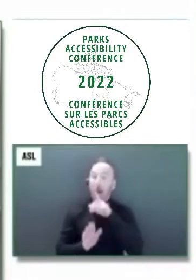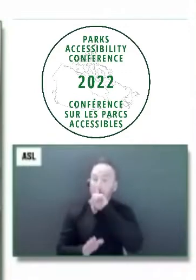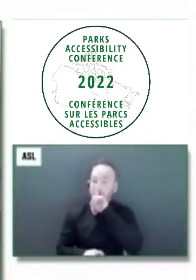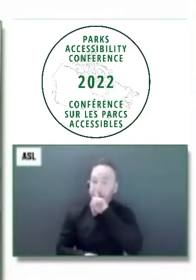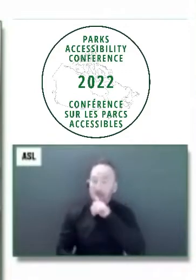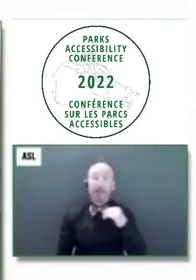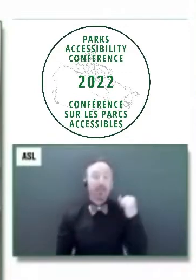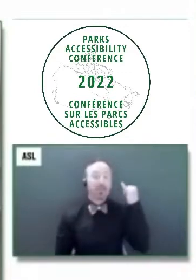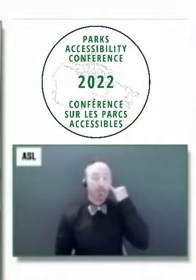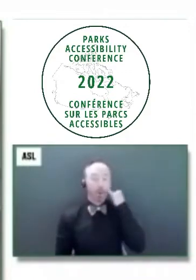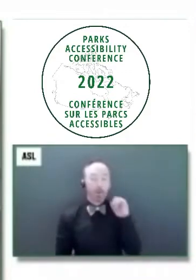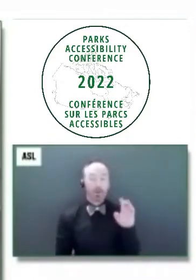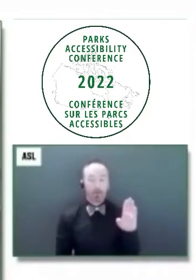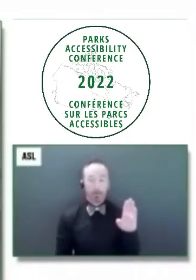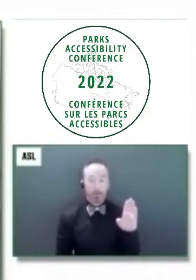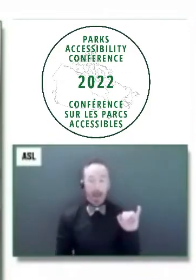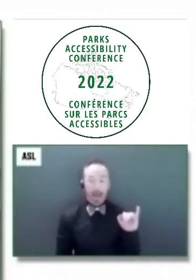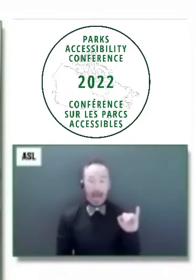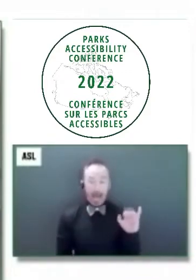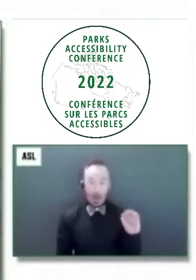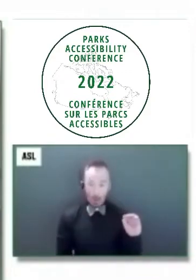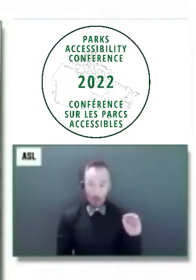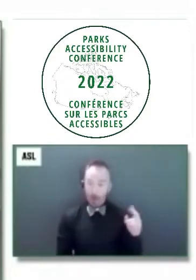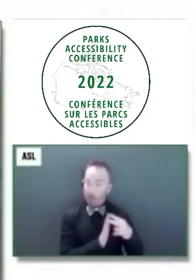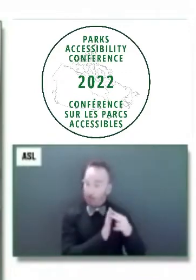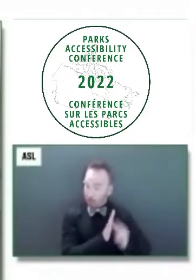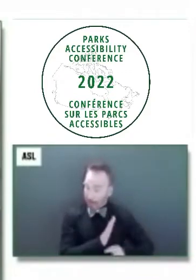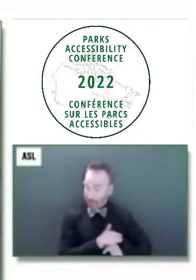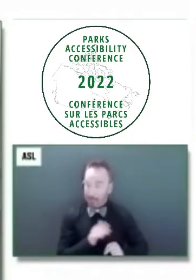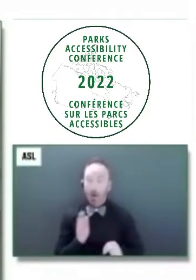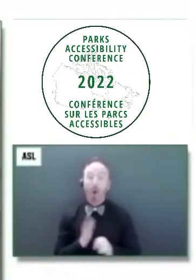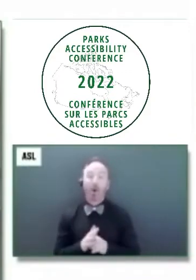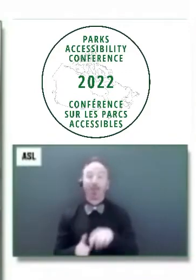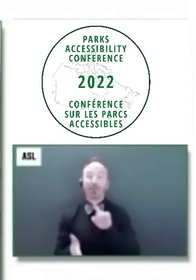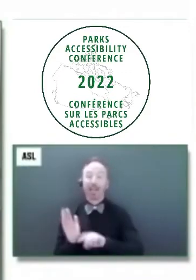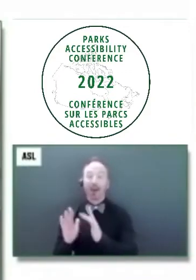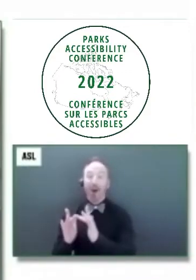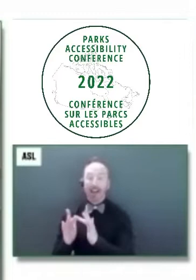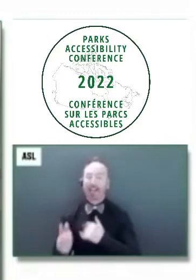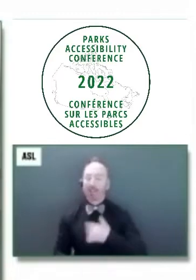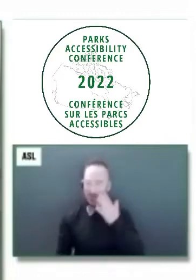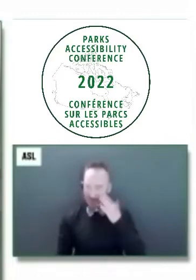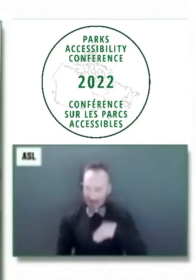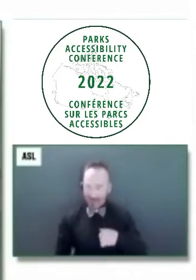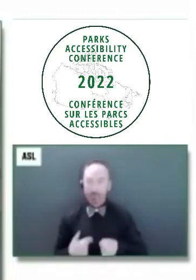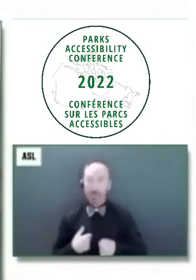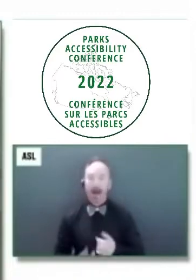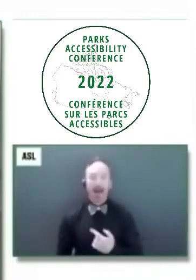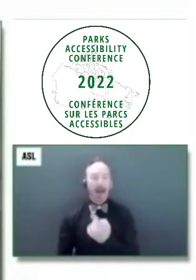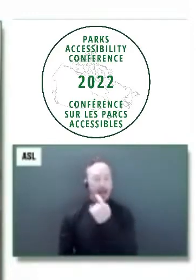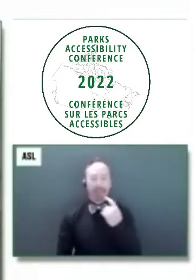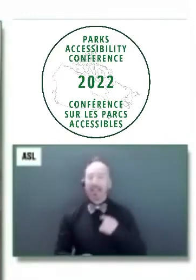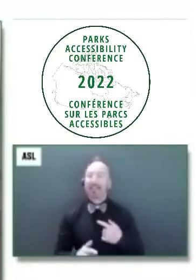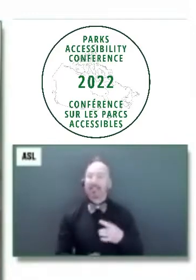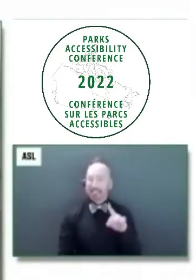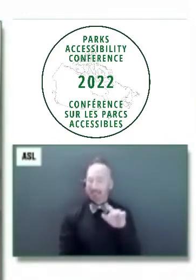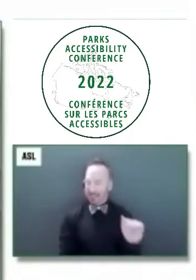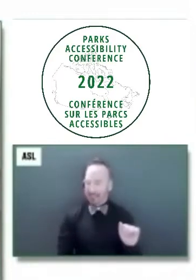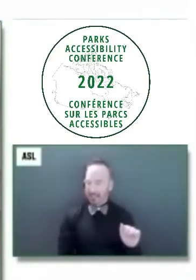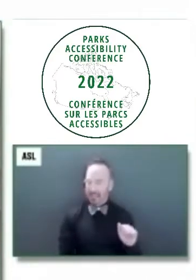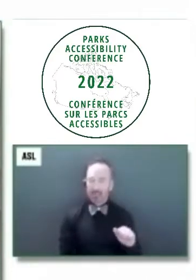up online, you know fully well that I do live with a seeing disability and that I've done so all my life. We often have a great